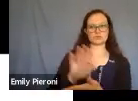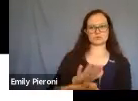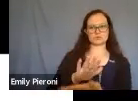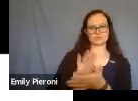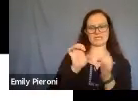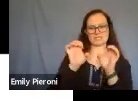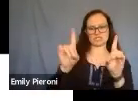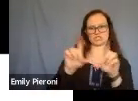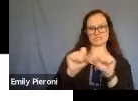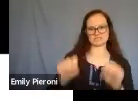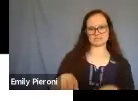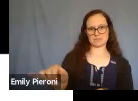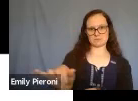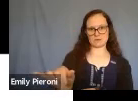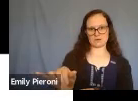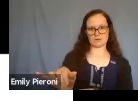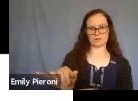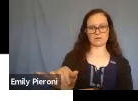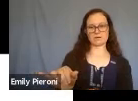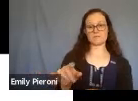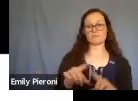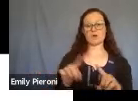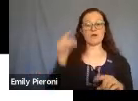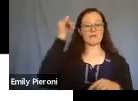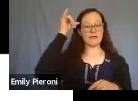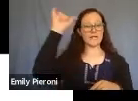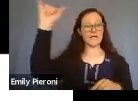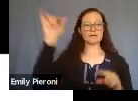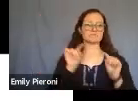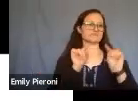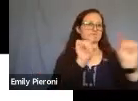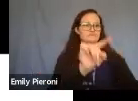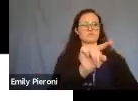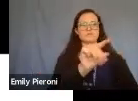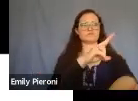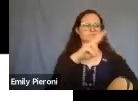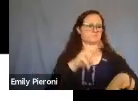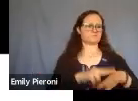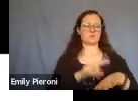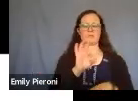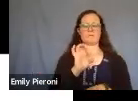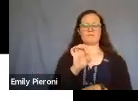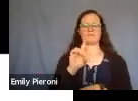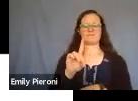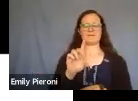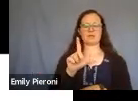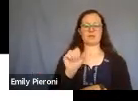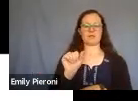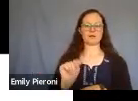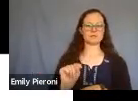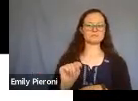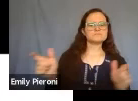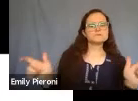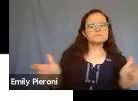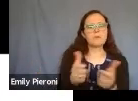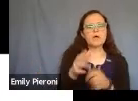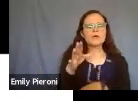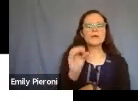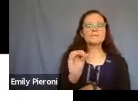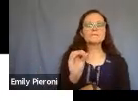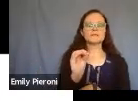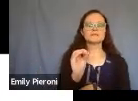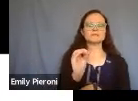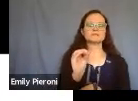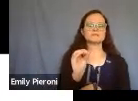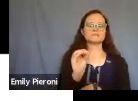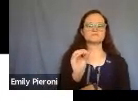just goes out to the regular feedlots and just the smaller mom and pop shops, those slaughterhouses, nothing